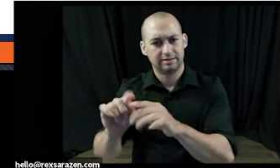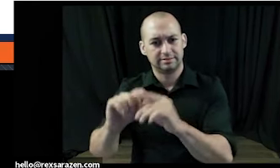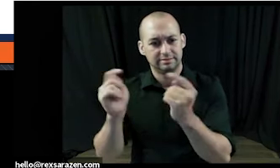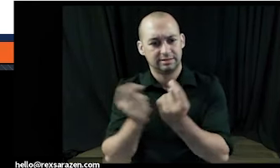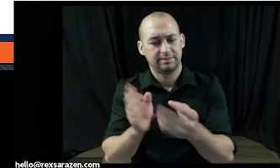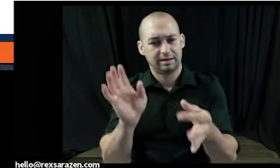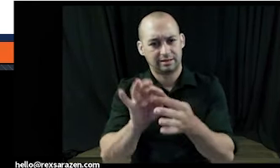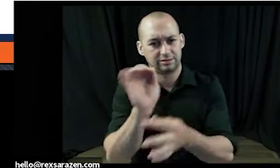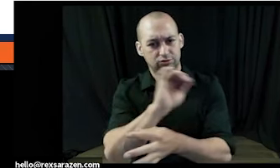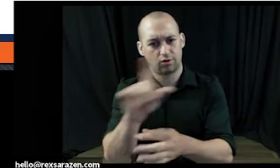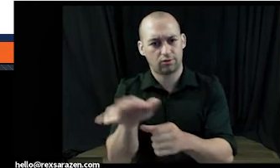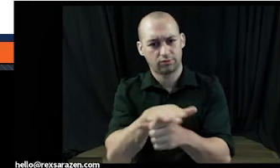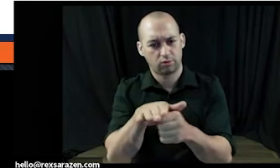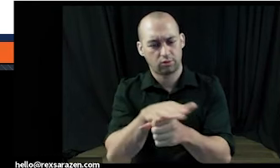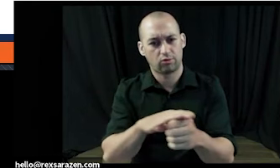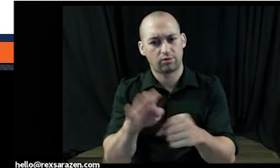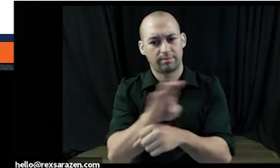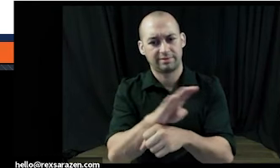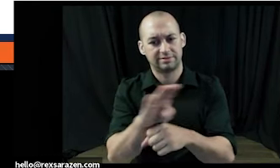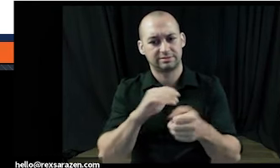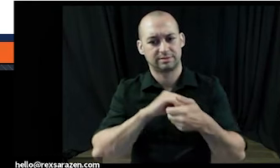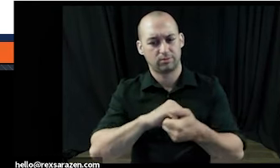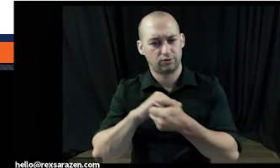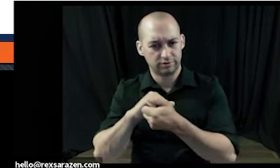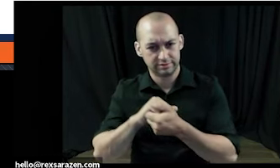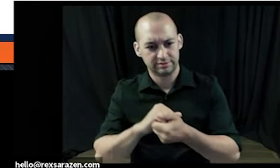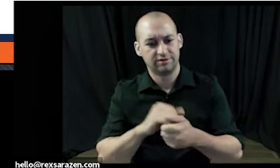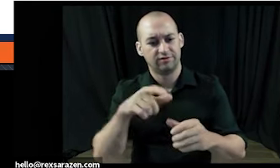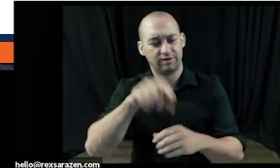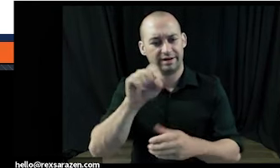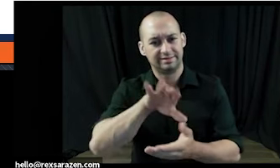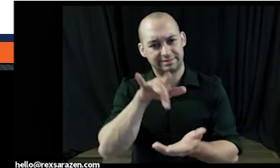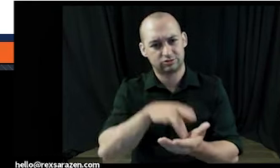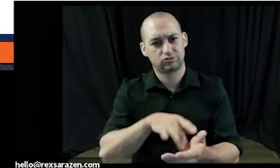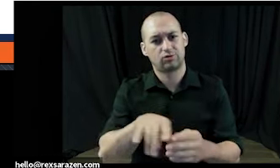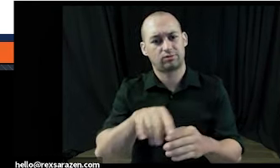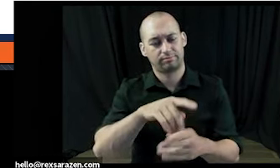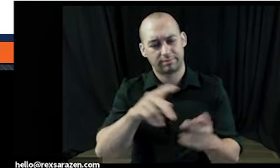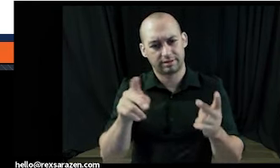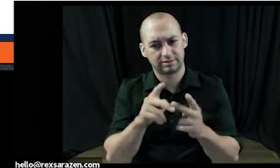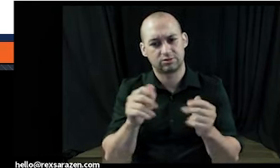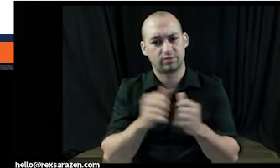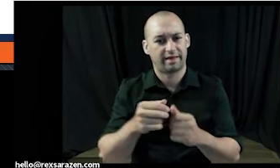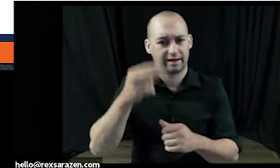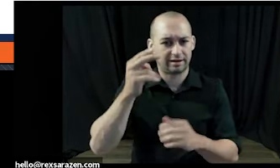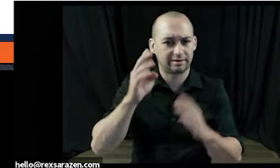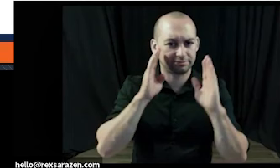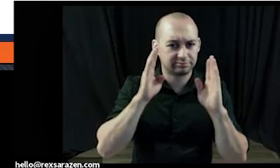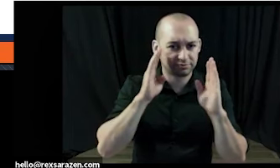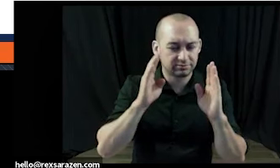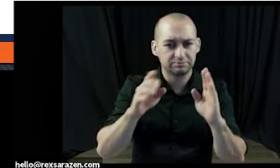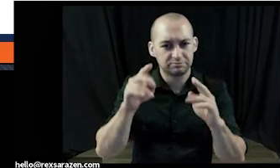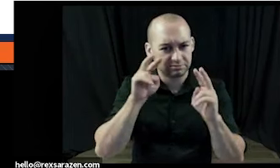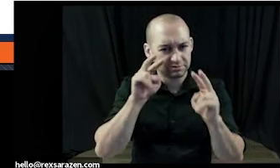all our local business partners to seek our central locations with high visibility where traffic would easily be able to